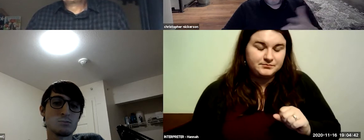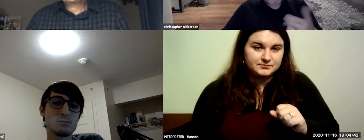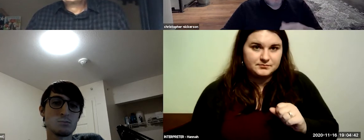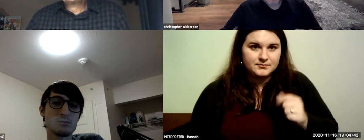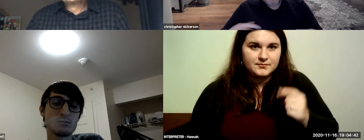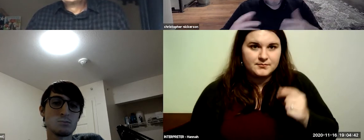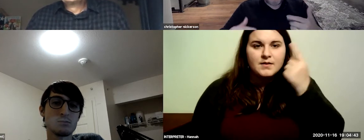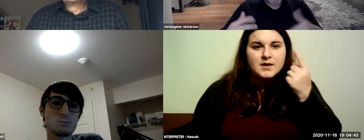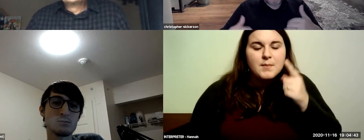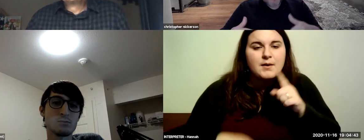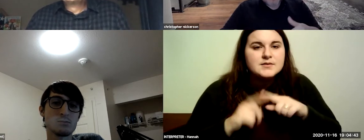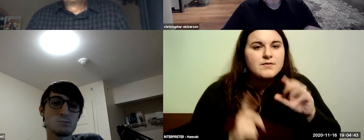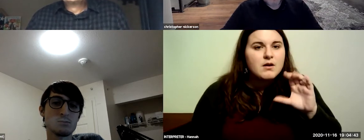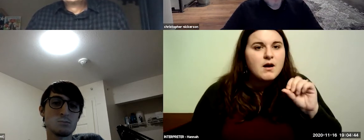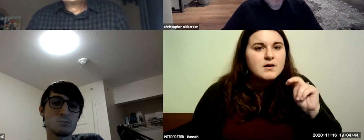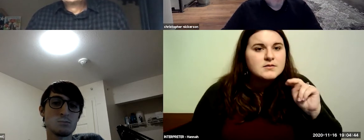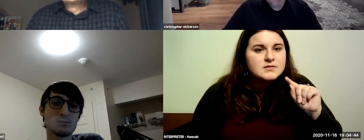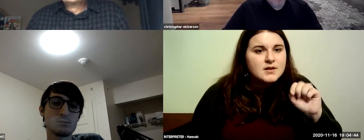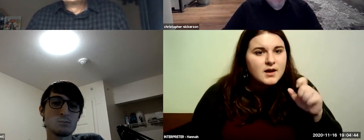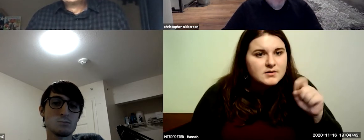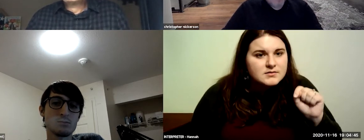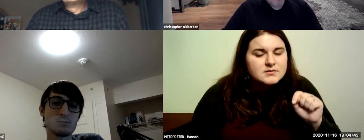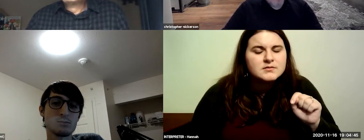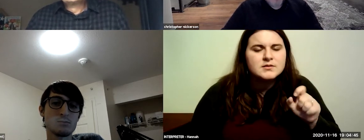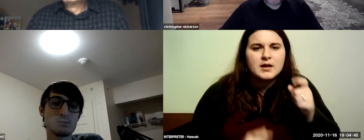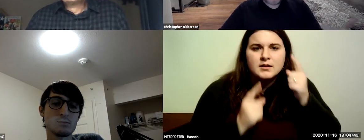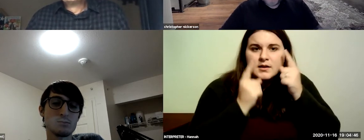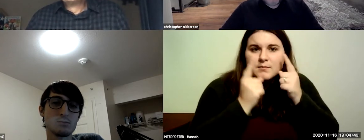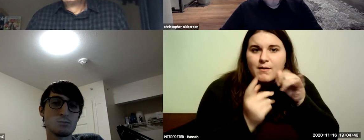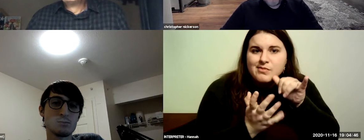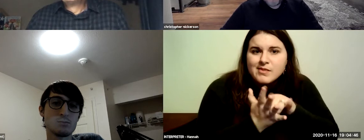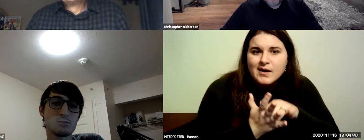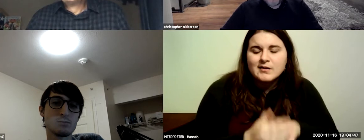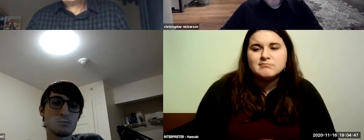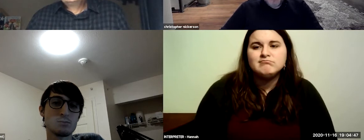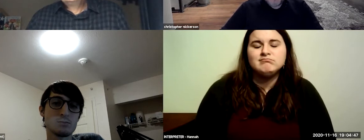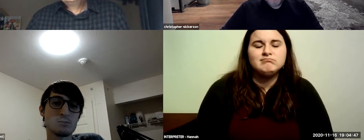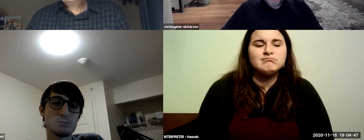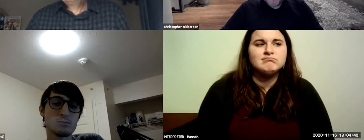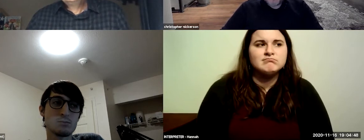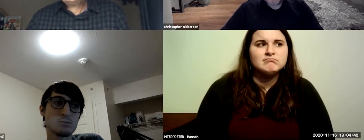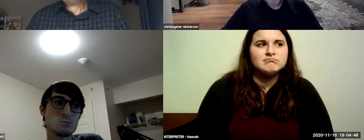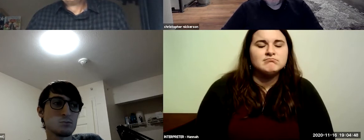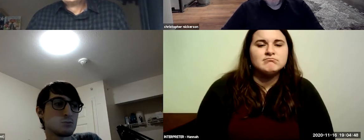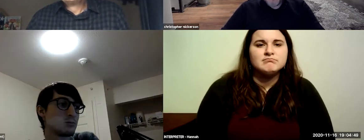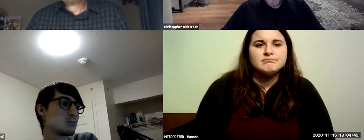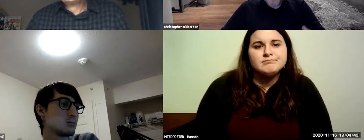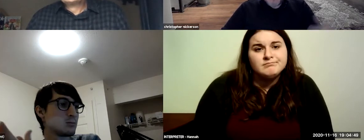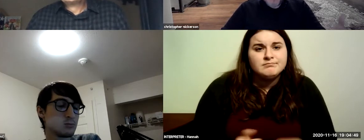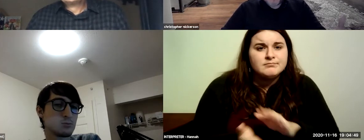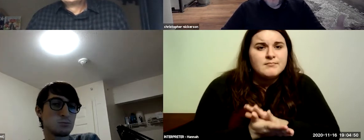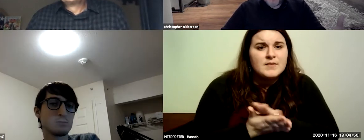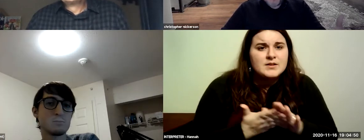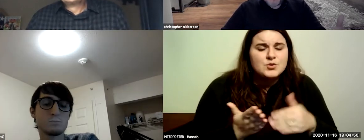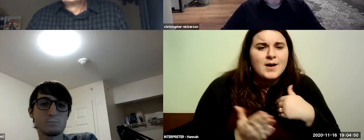you know, repos that you're used to watching and looking at. I think that's also helpful, looking at, you know, sites